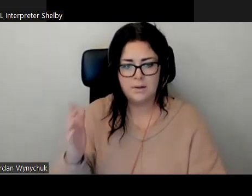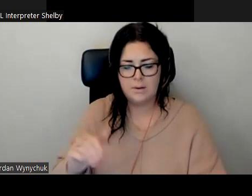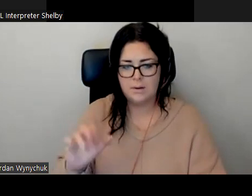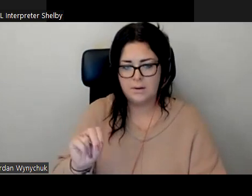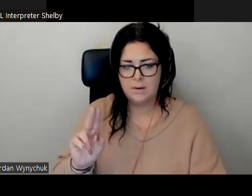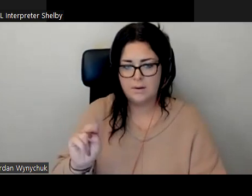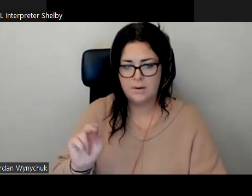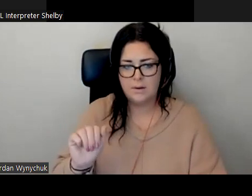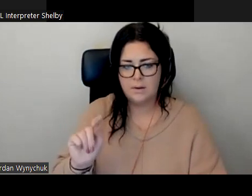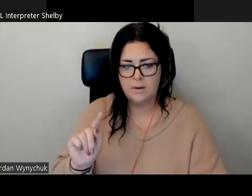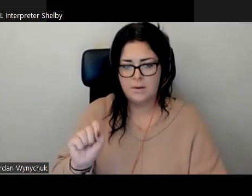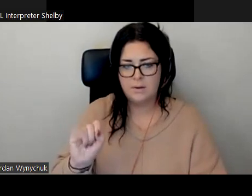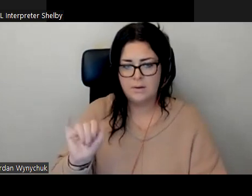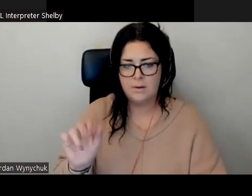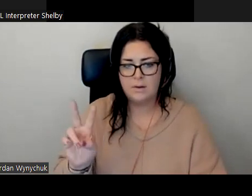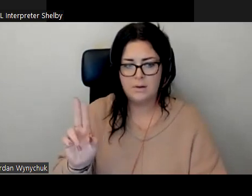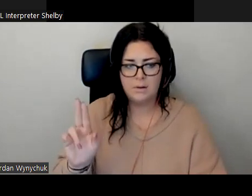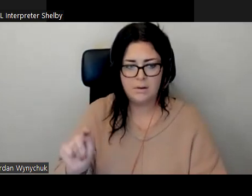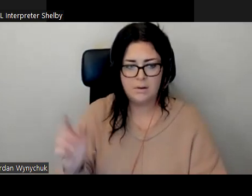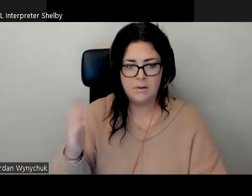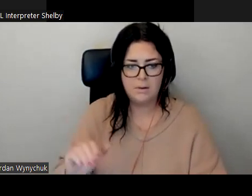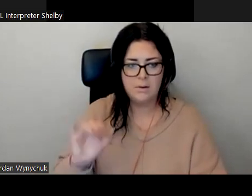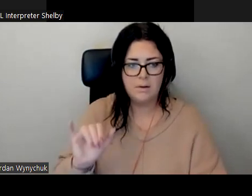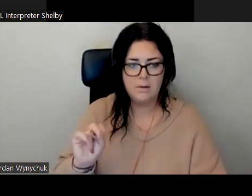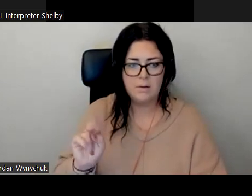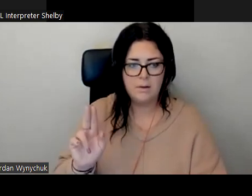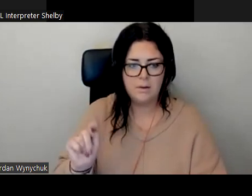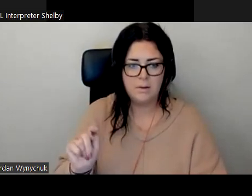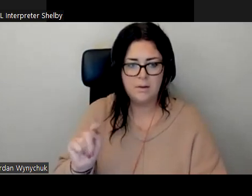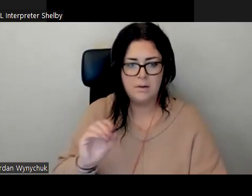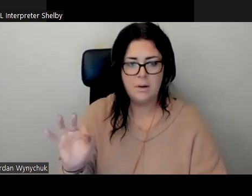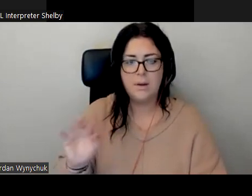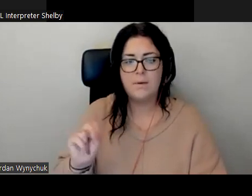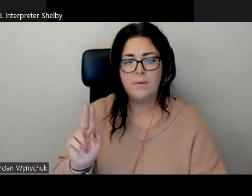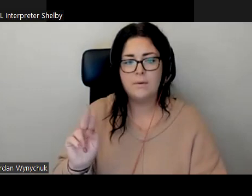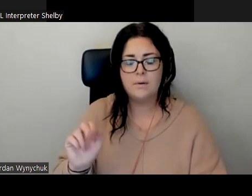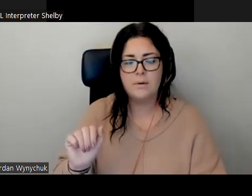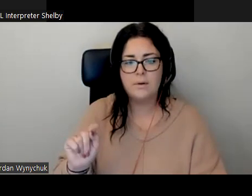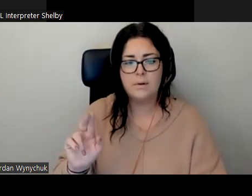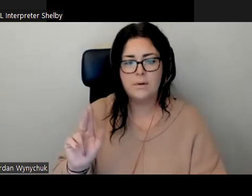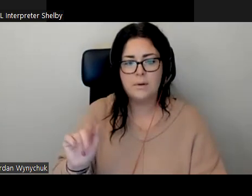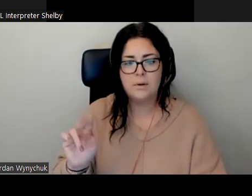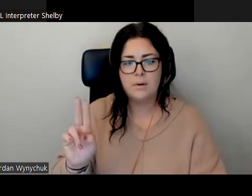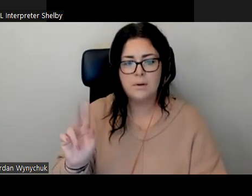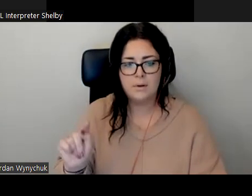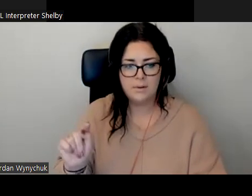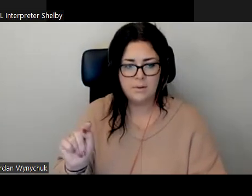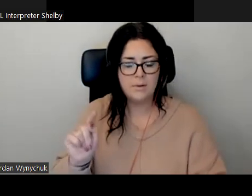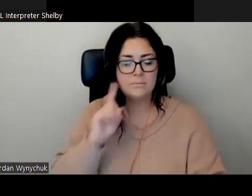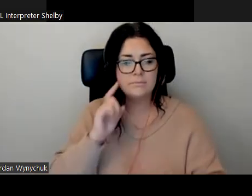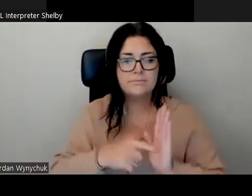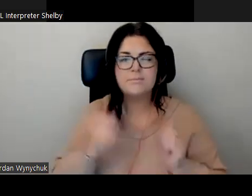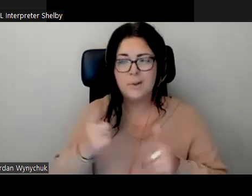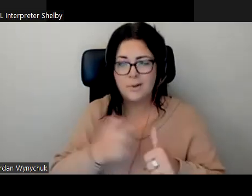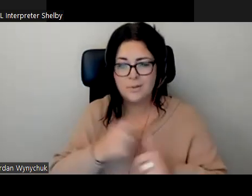Nunatsiavut and the Inuit of Nunatuavut. We recognize all First Peoples who were here